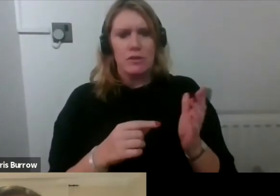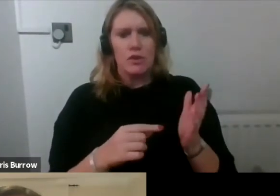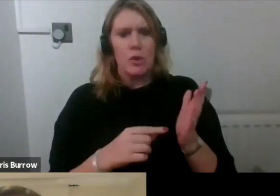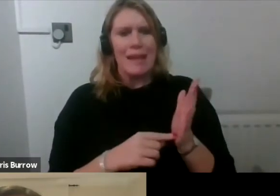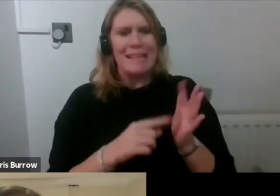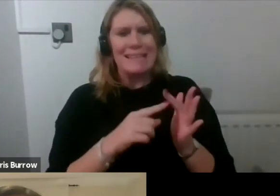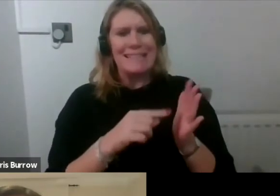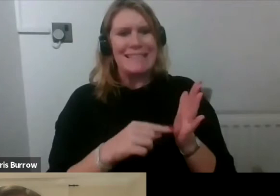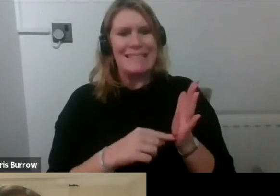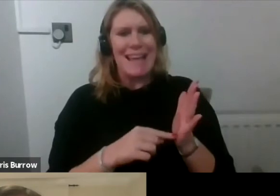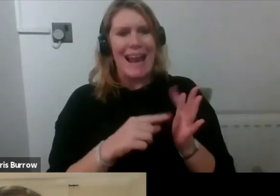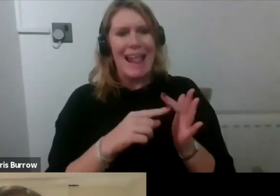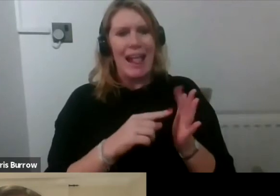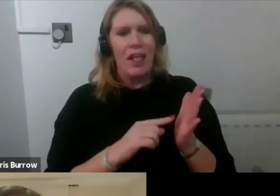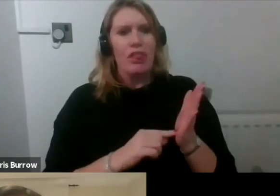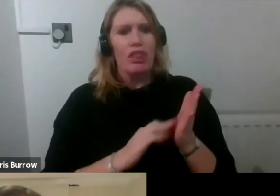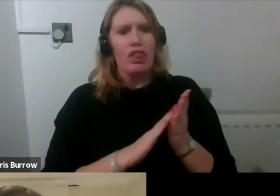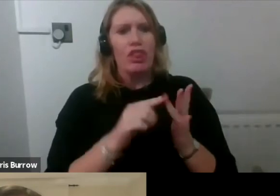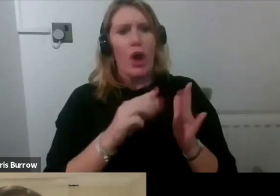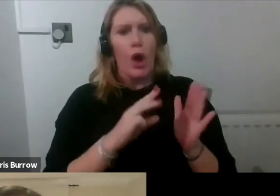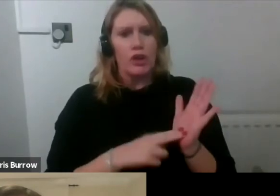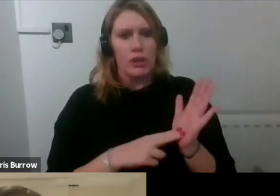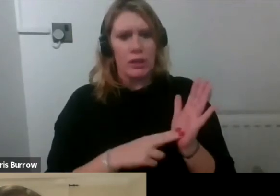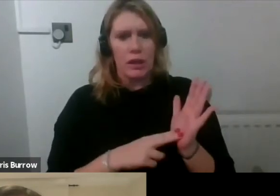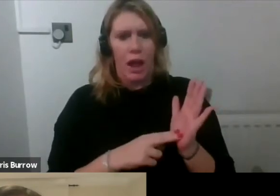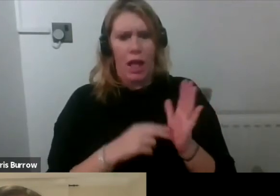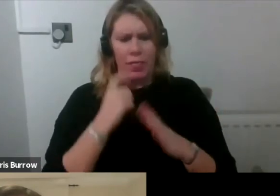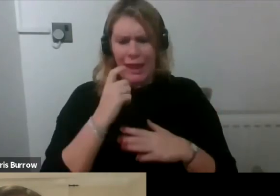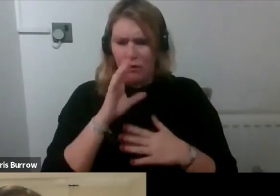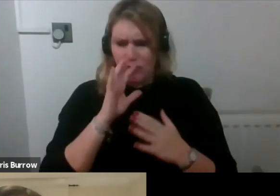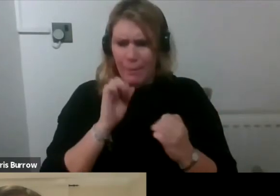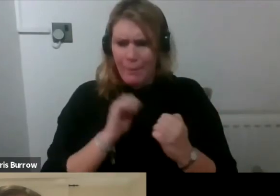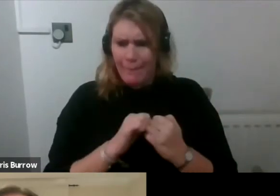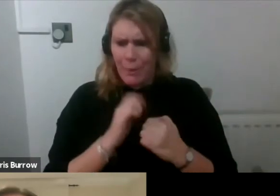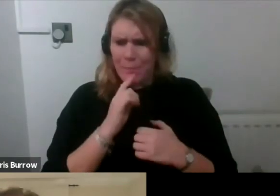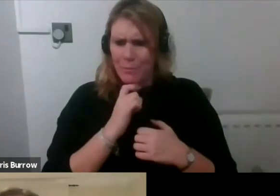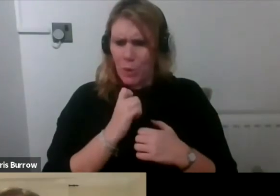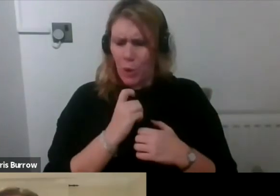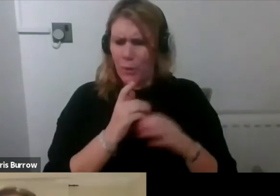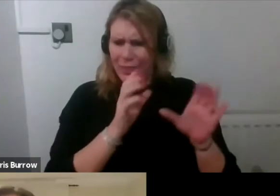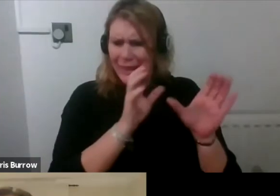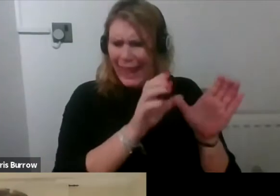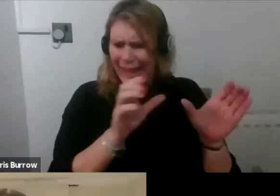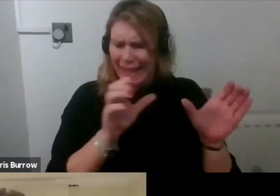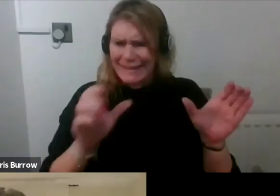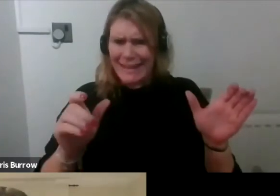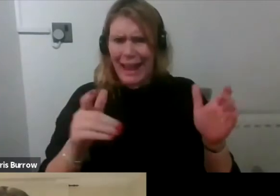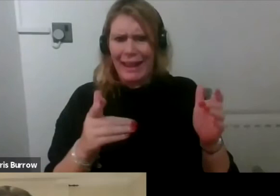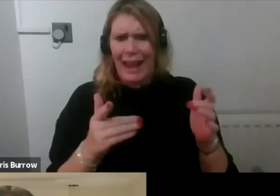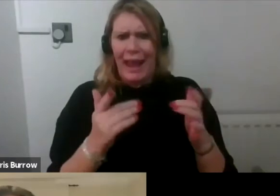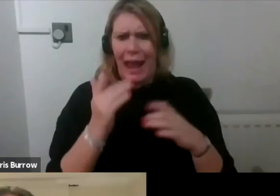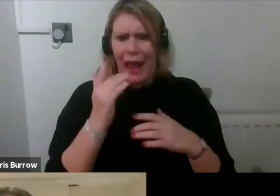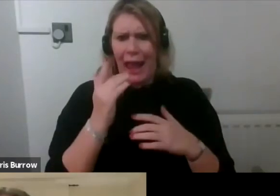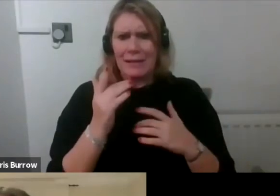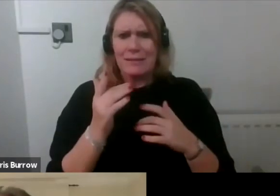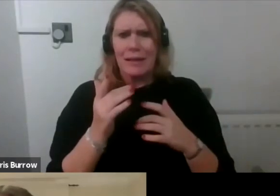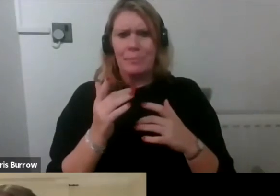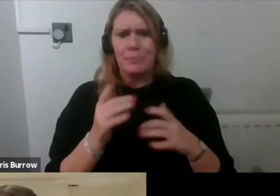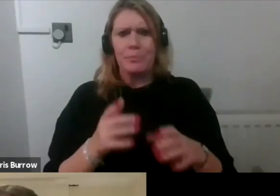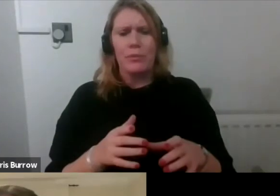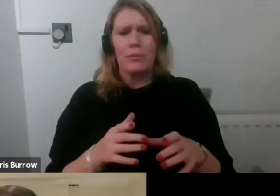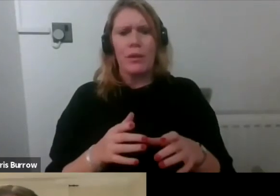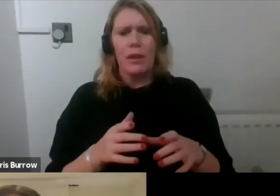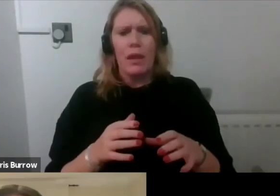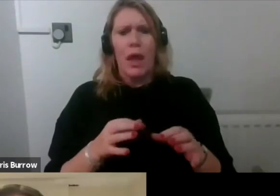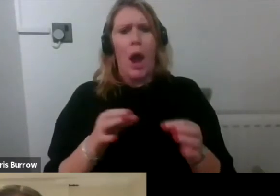pyramid of collecting cans and people were throwing a prosthetic leg at it to knock it down? Yeah, he brought that up to the